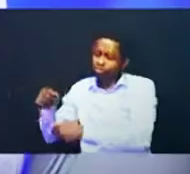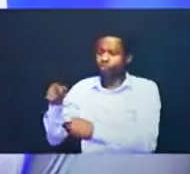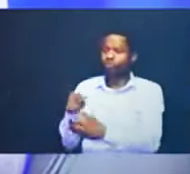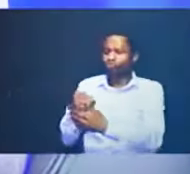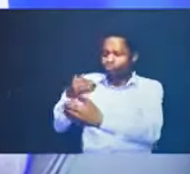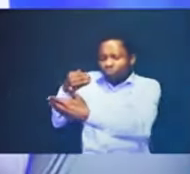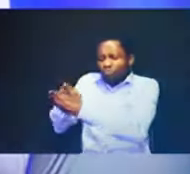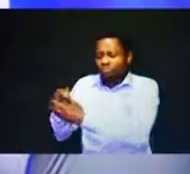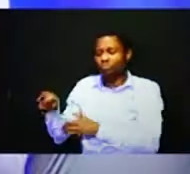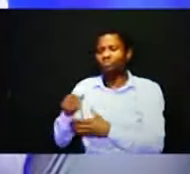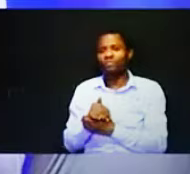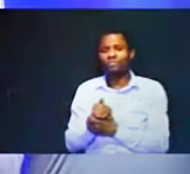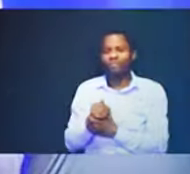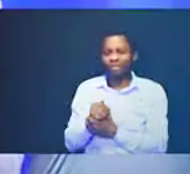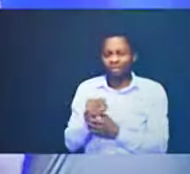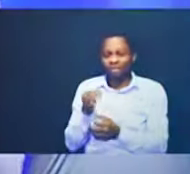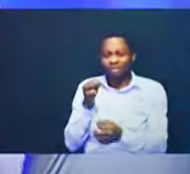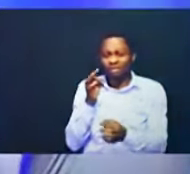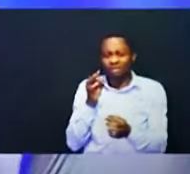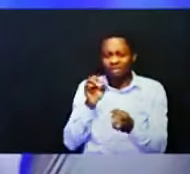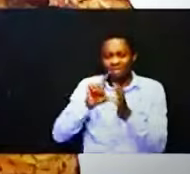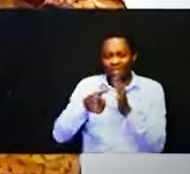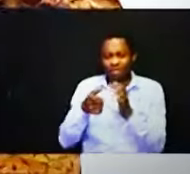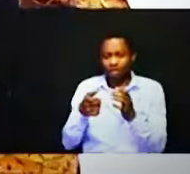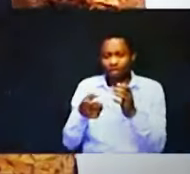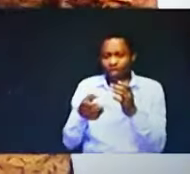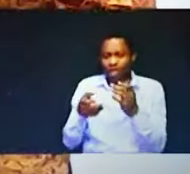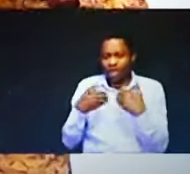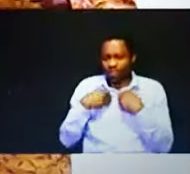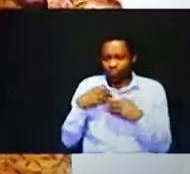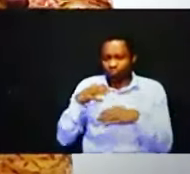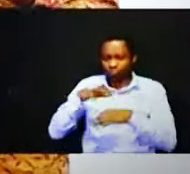And then there's a kind of glorious aura